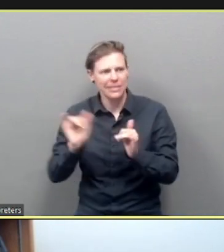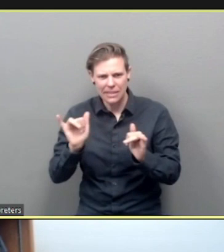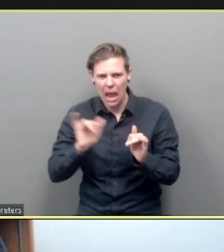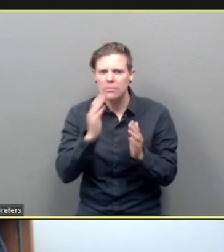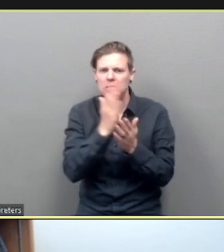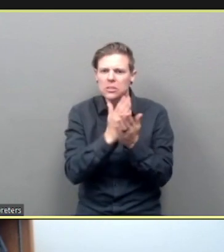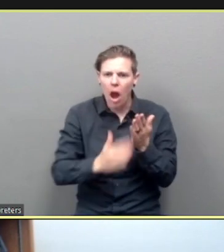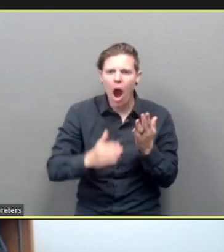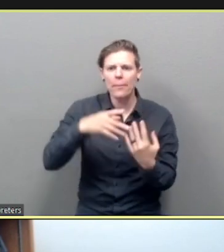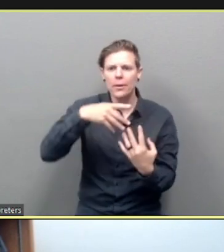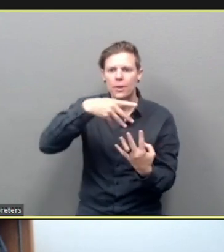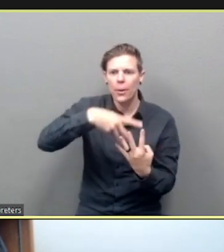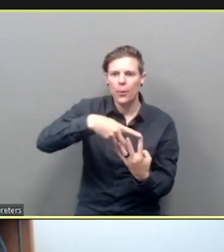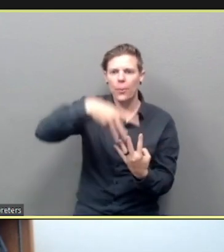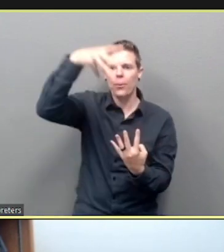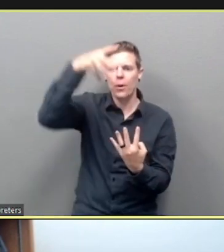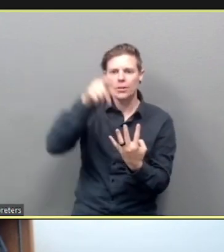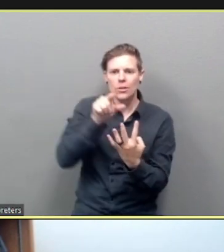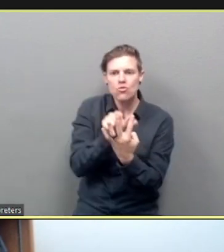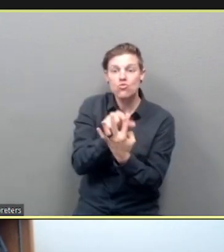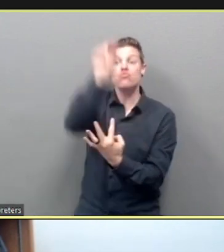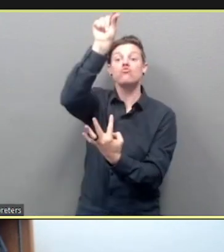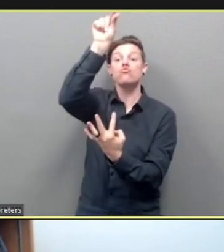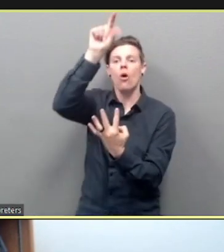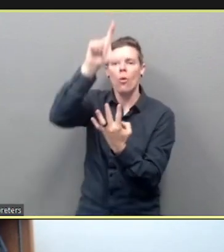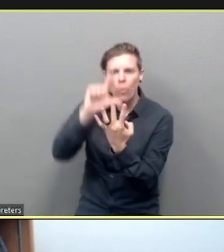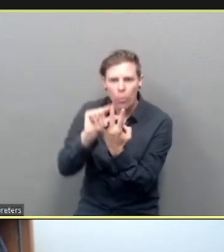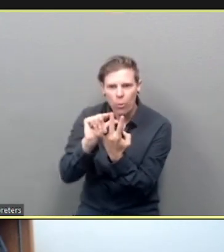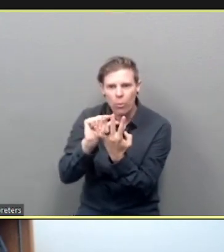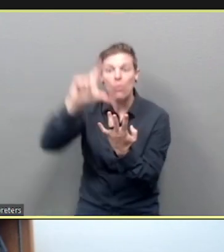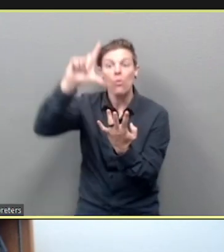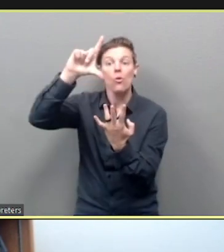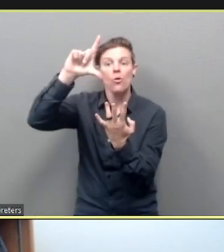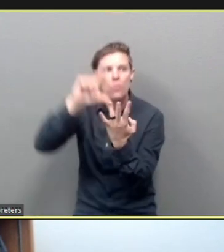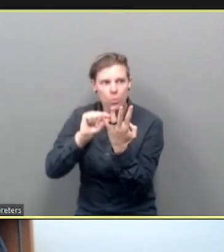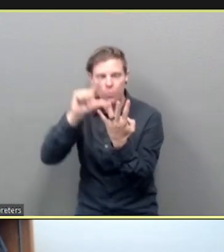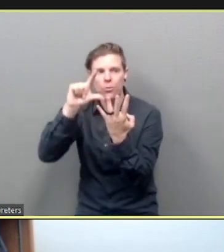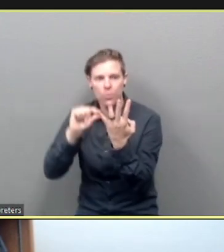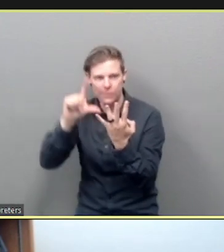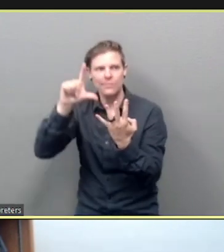we're working hard to understand some of these variables that